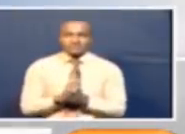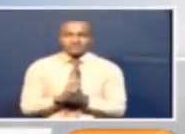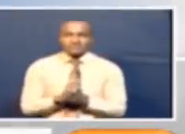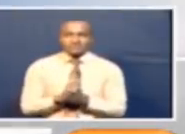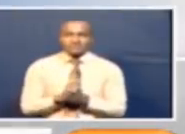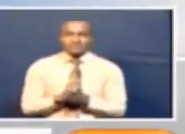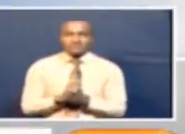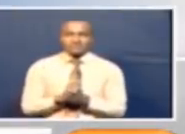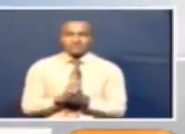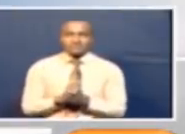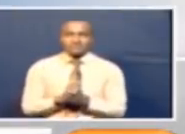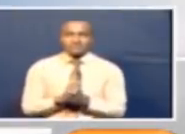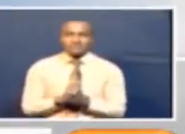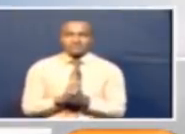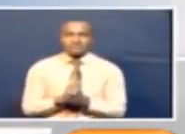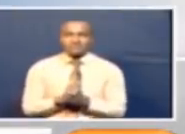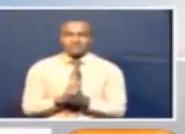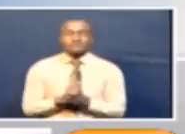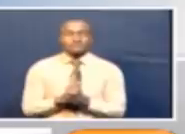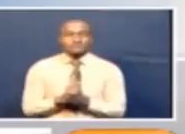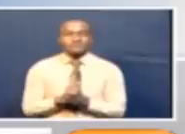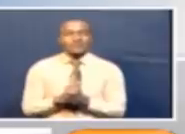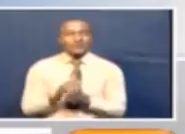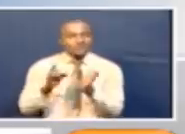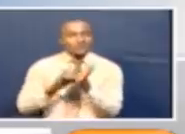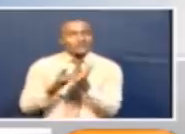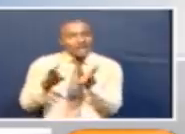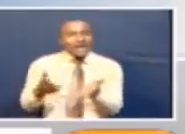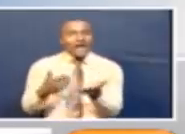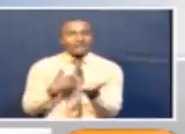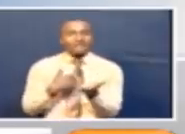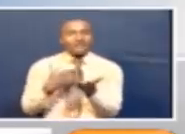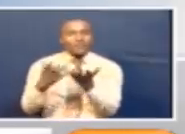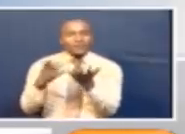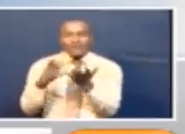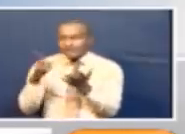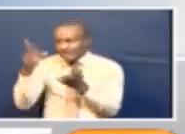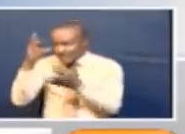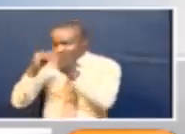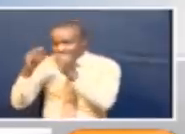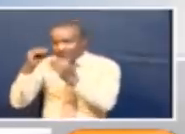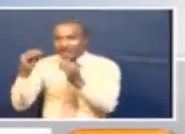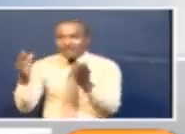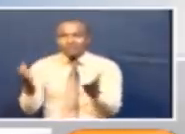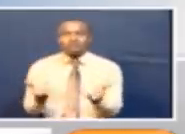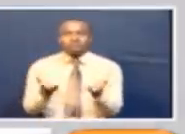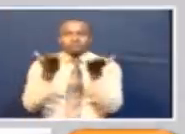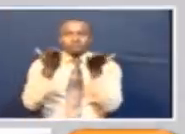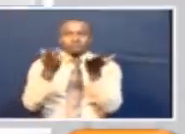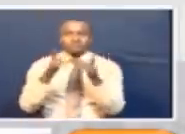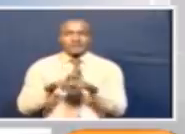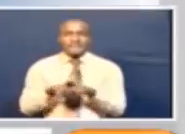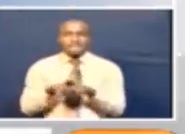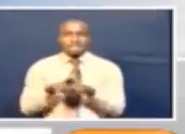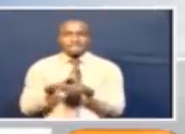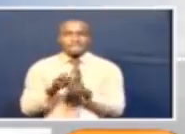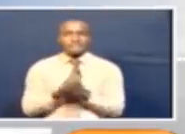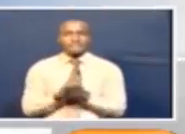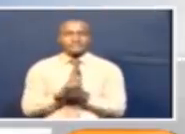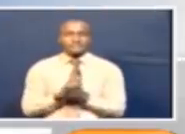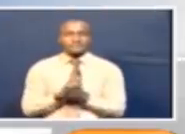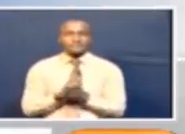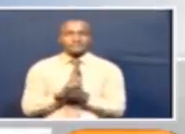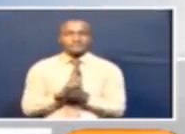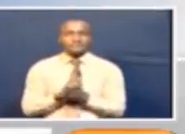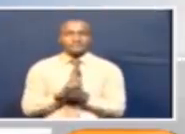Benjamin Wanyoni, I think, we already have qualified doctors. What we need is a Cuban system that will boost our health care. And